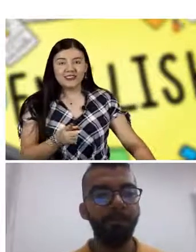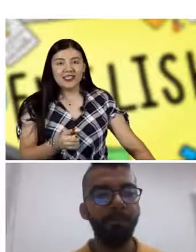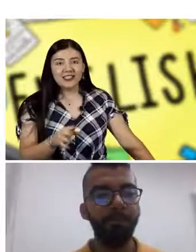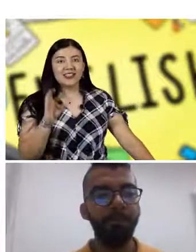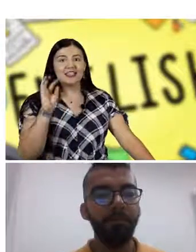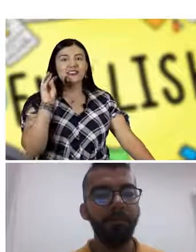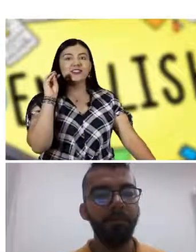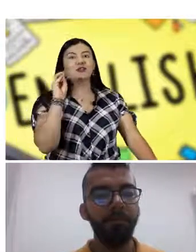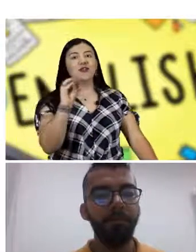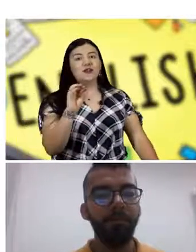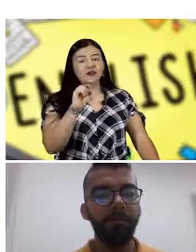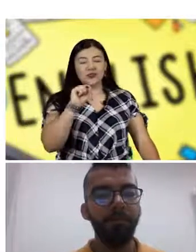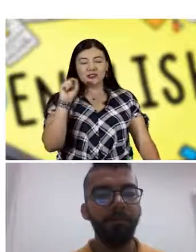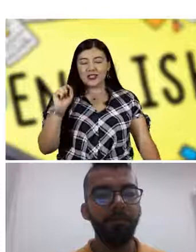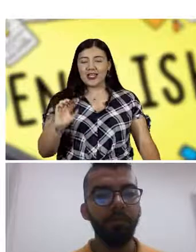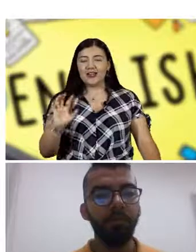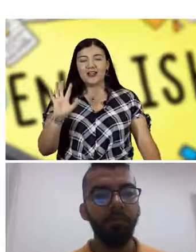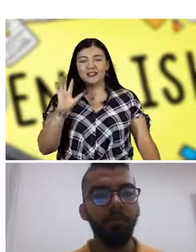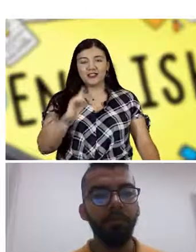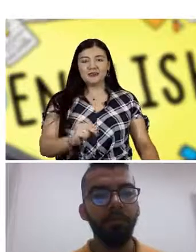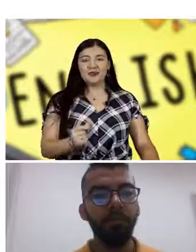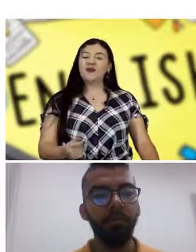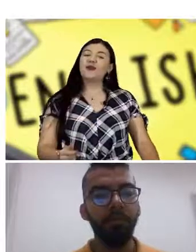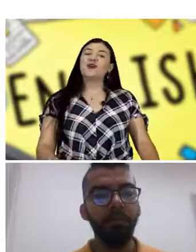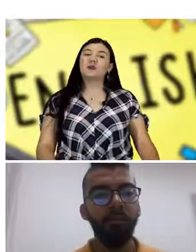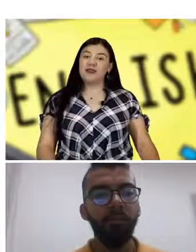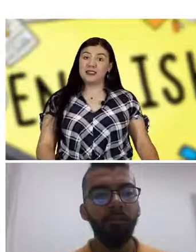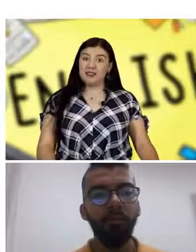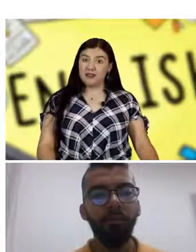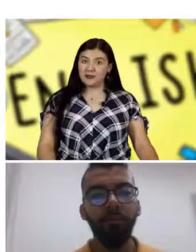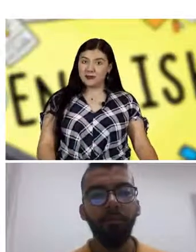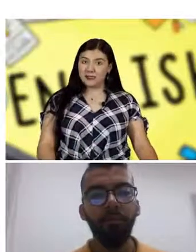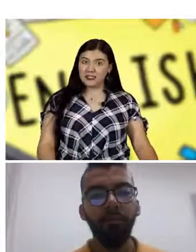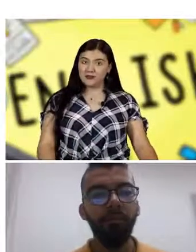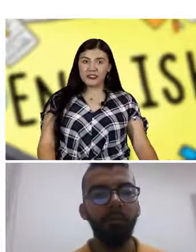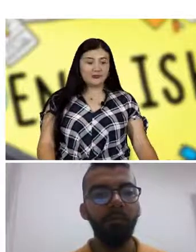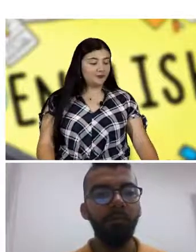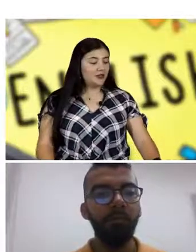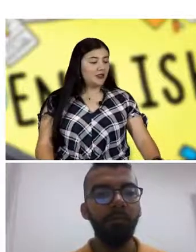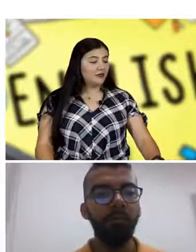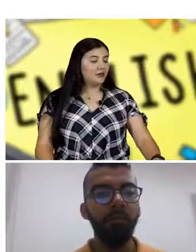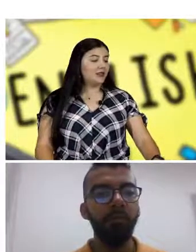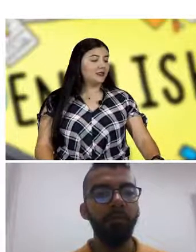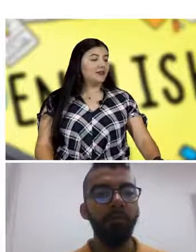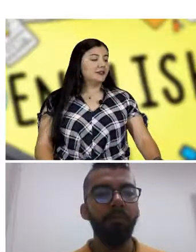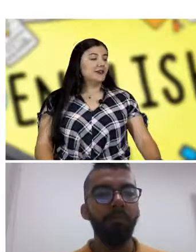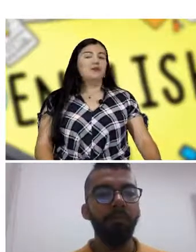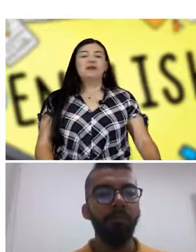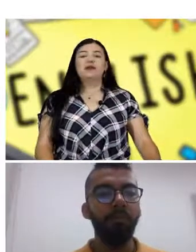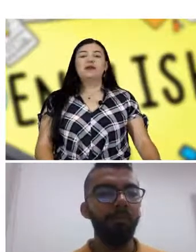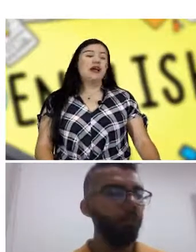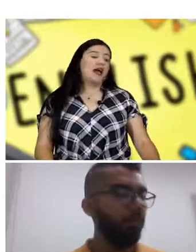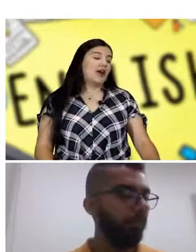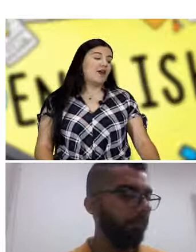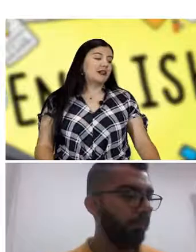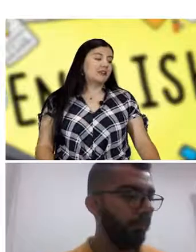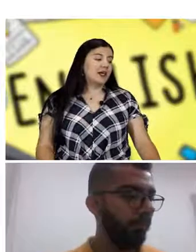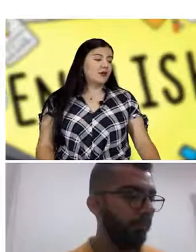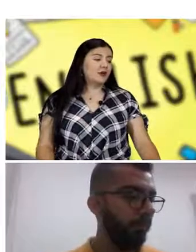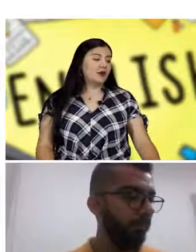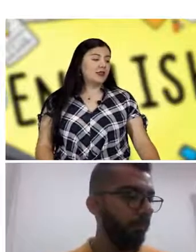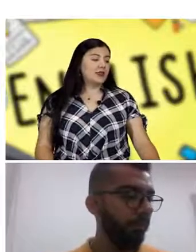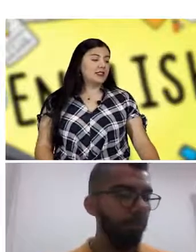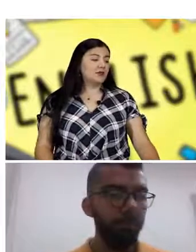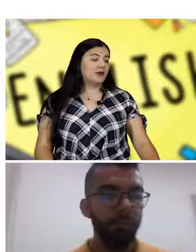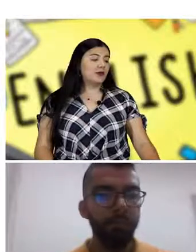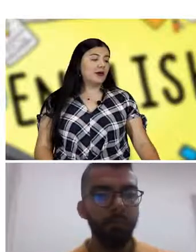recordar todas, ¿sí? Que estén allí en su dibujo señalándolas todas para una competencia que vamos a hacer, ¿ok? Bien, vamos a